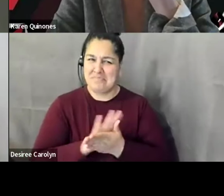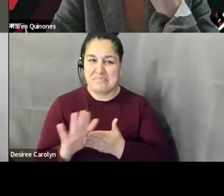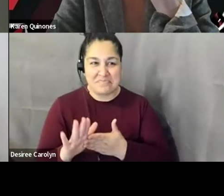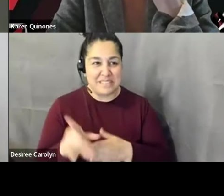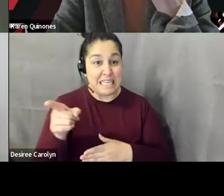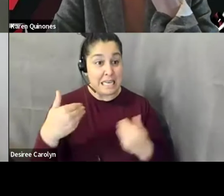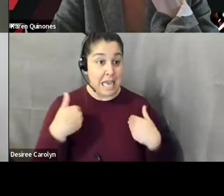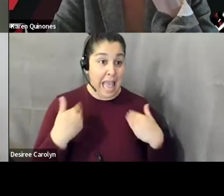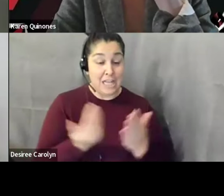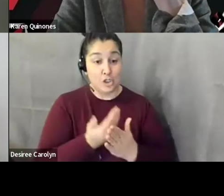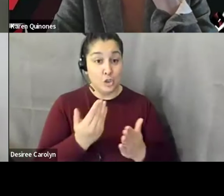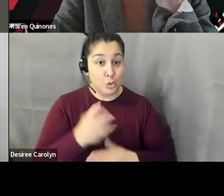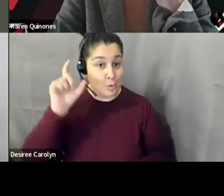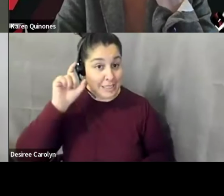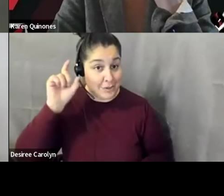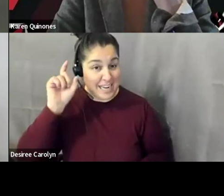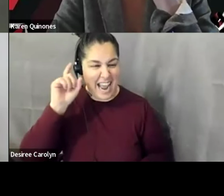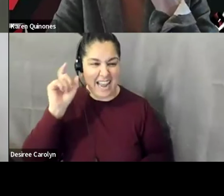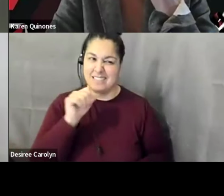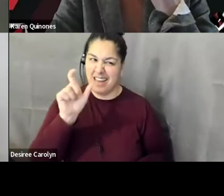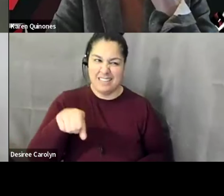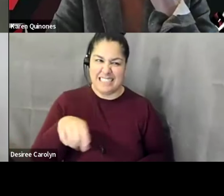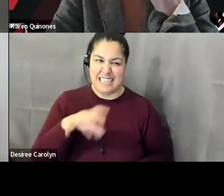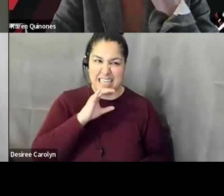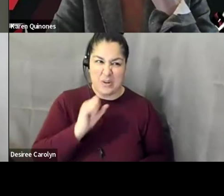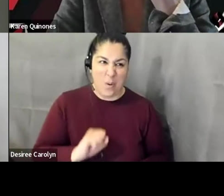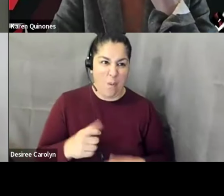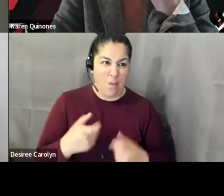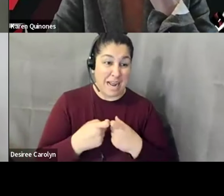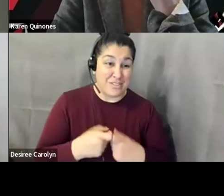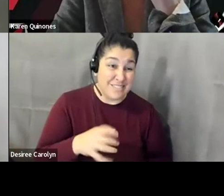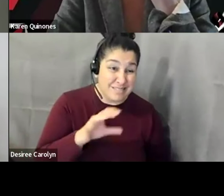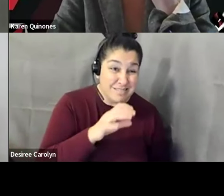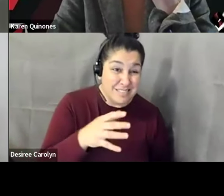new hearing aid, so he doesn't need the old batteries. They're $675, which are not cheap.